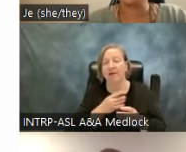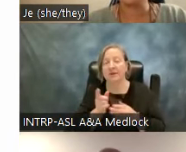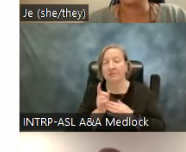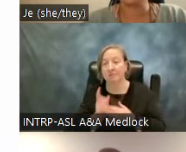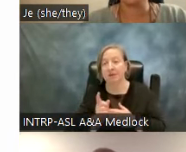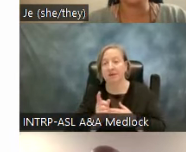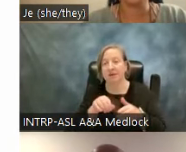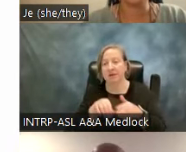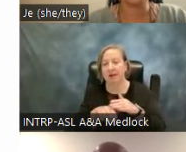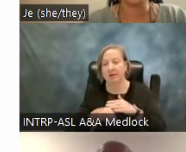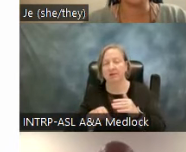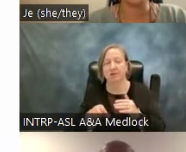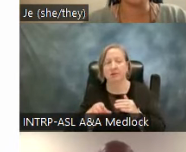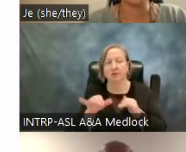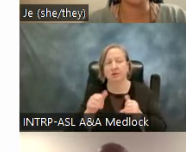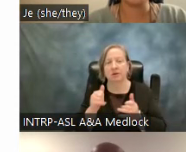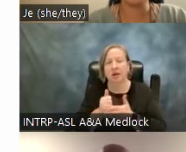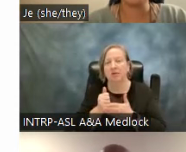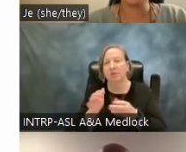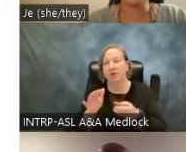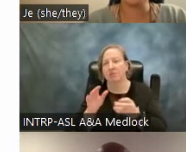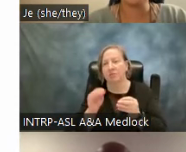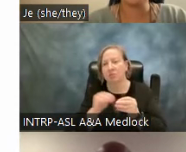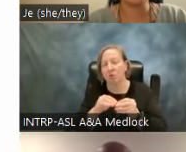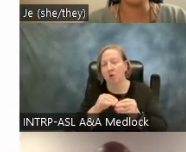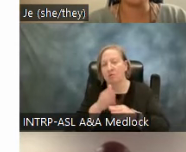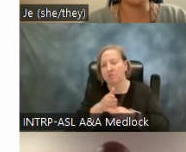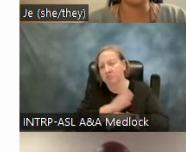them further improve their investigations and